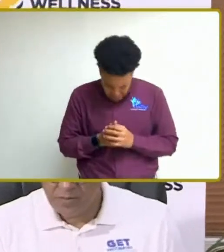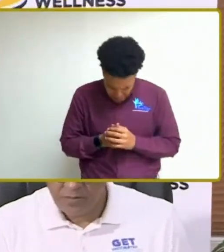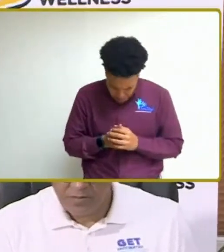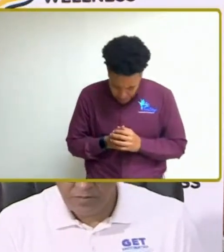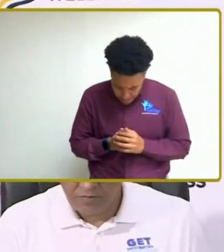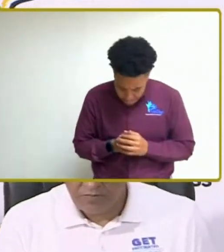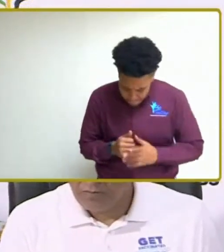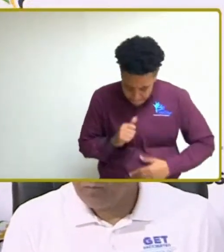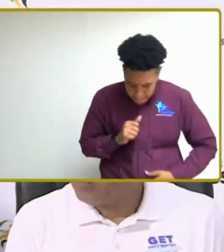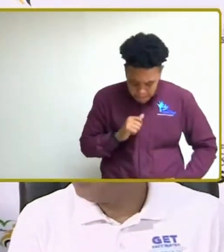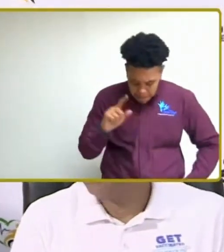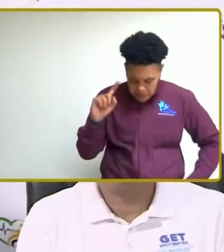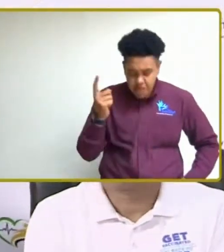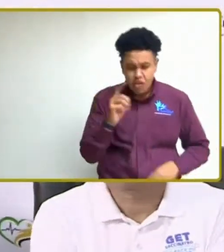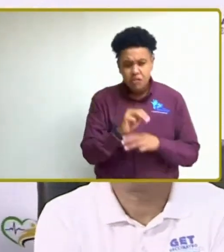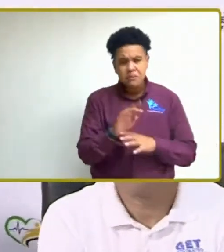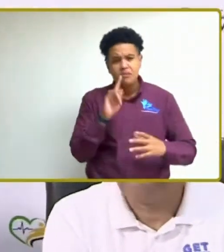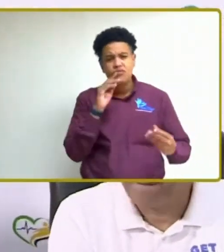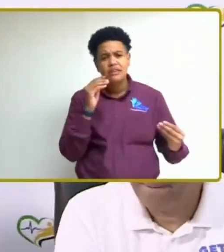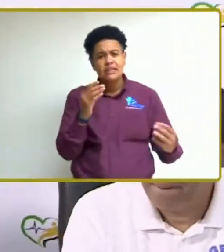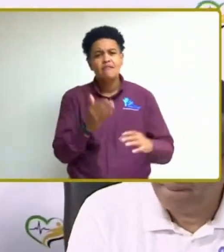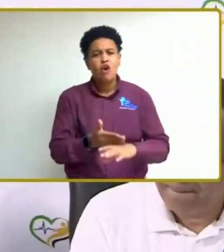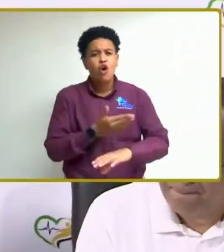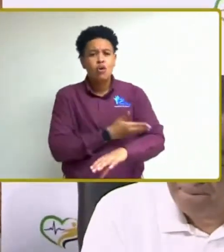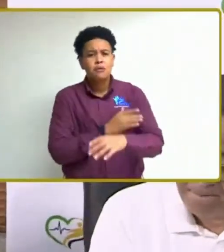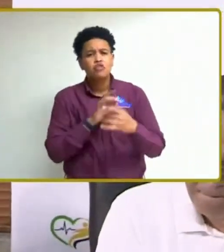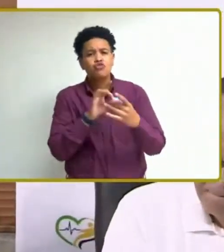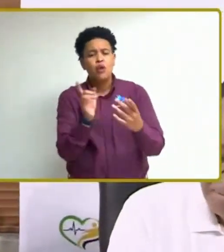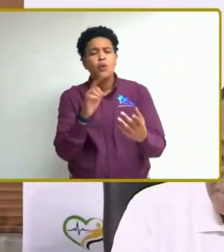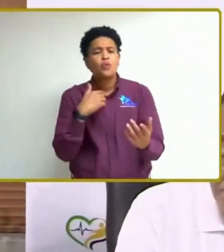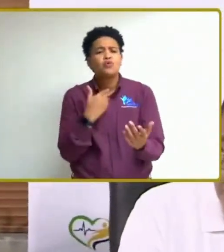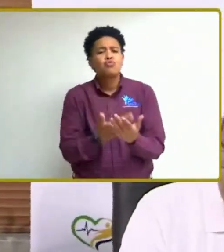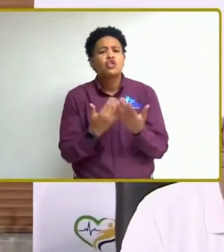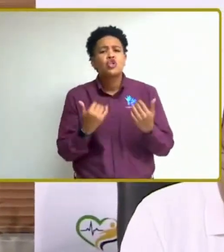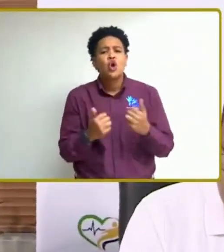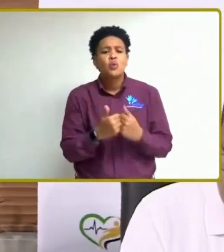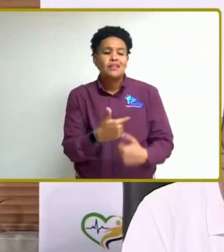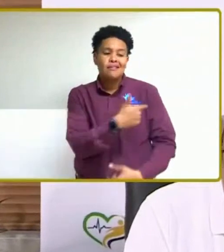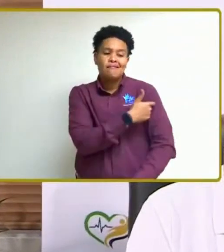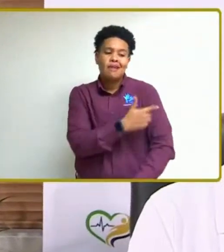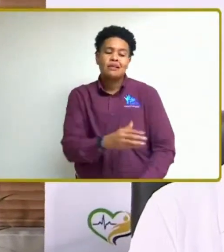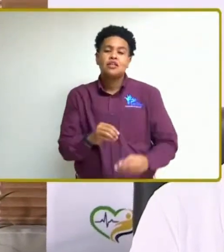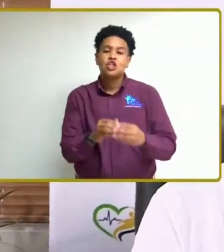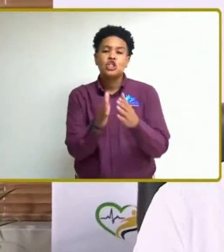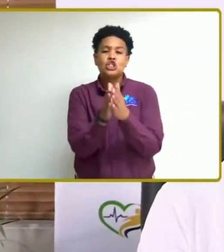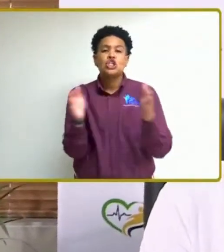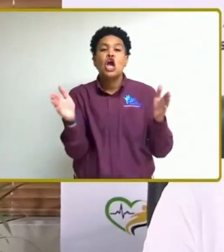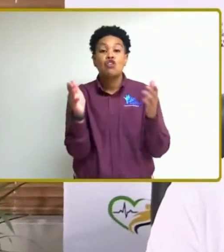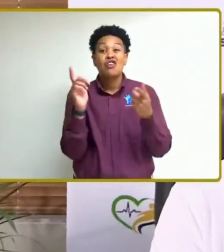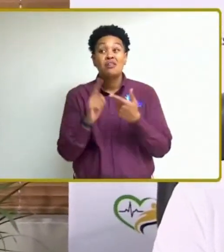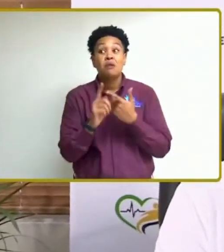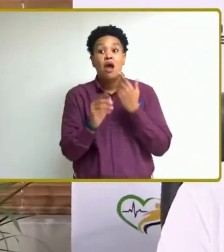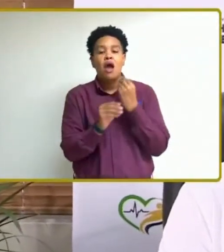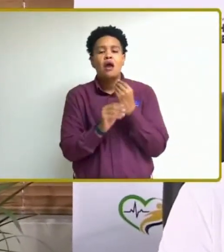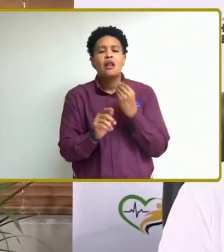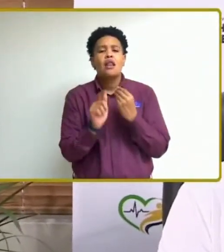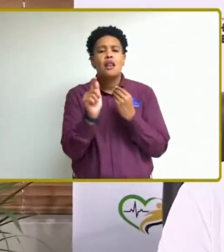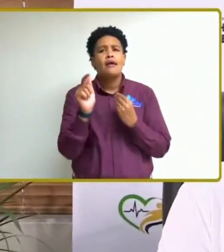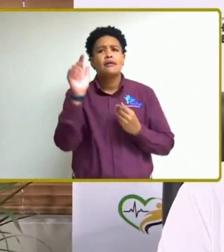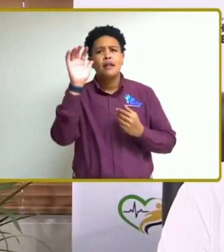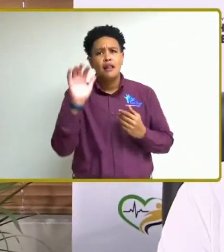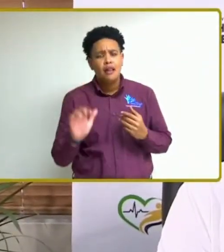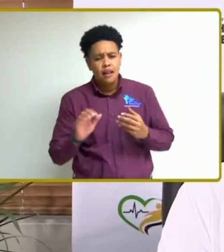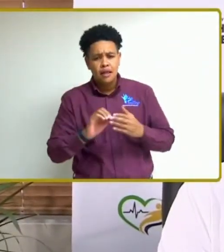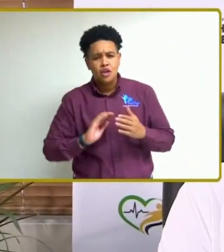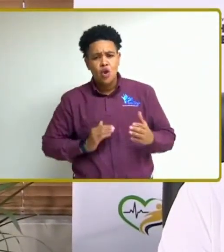I will first, Minister, give an update on where we are with vaccination in general, and then we will come down to